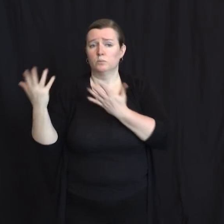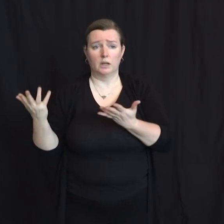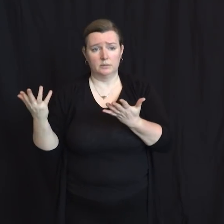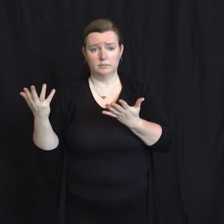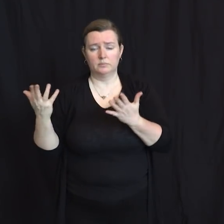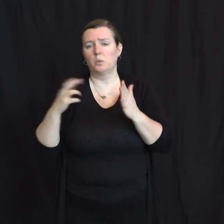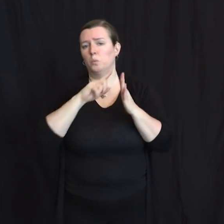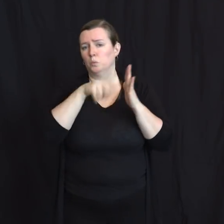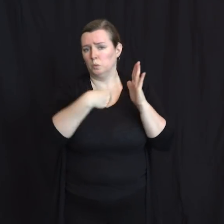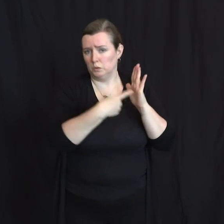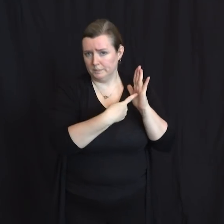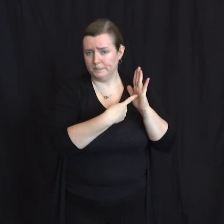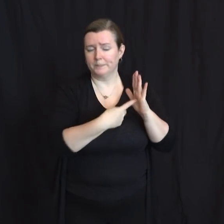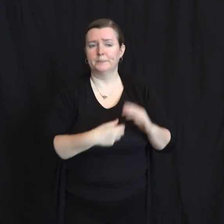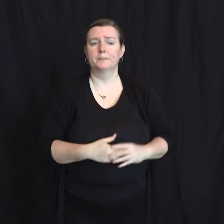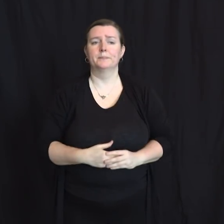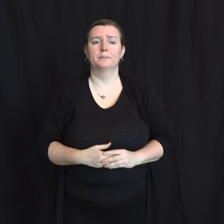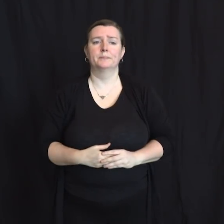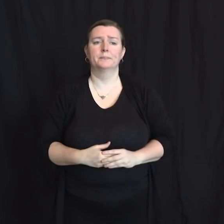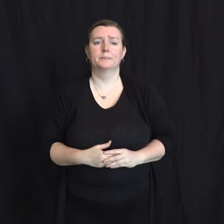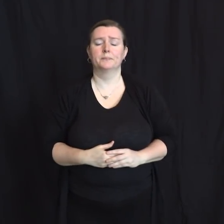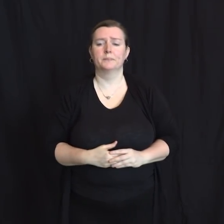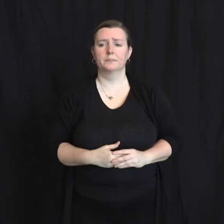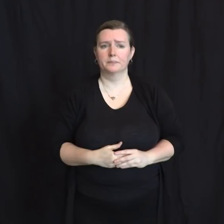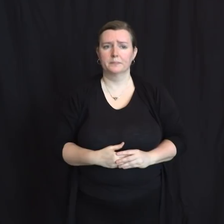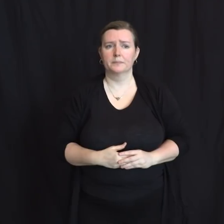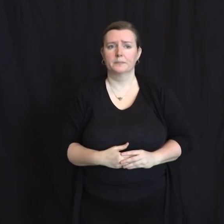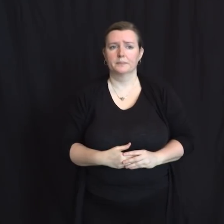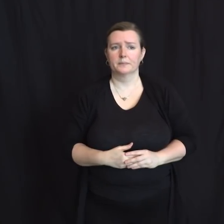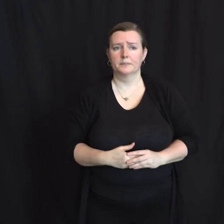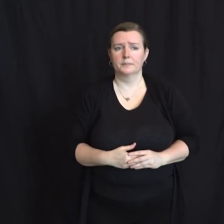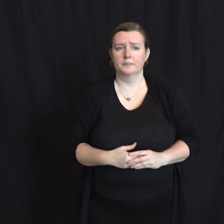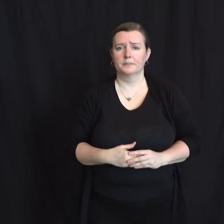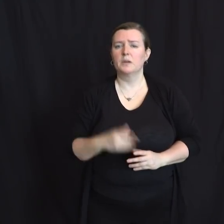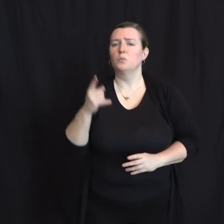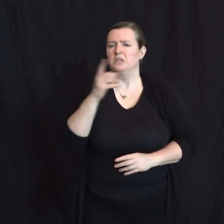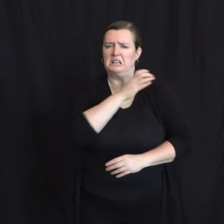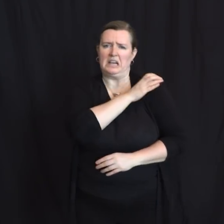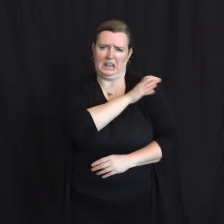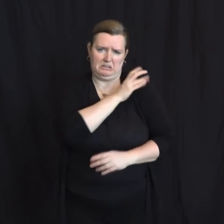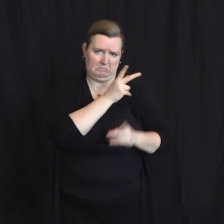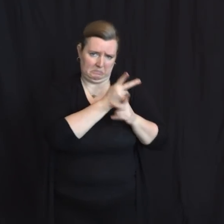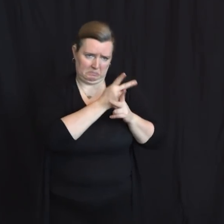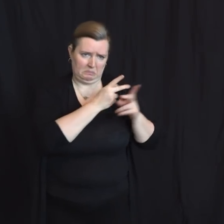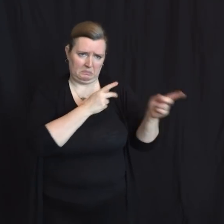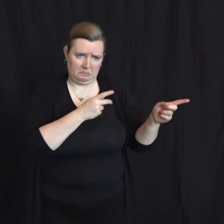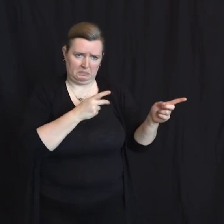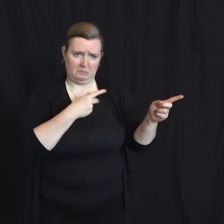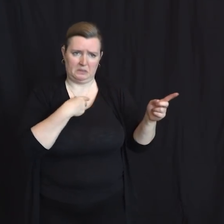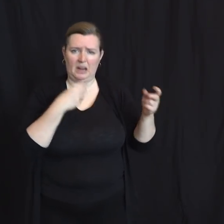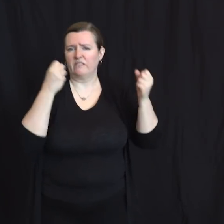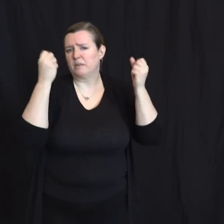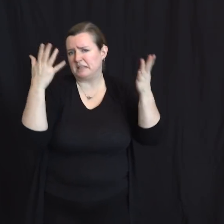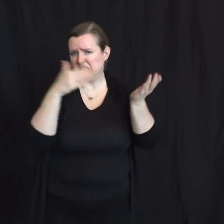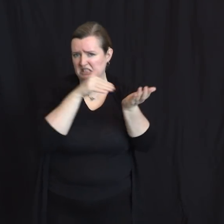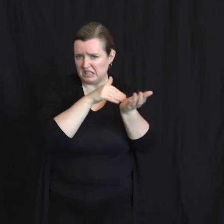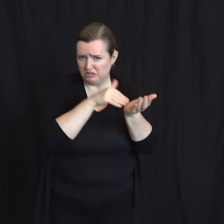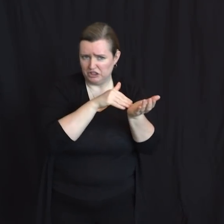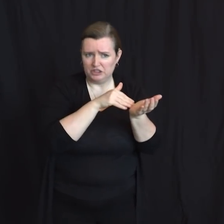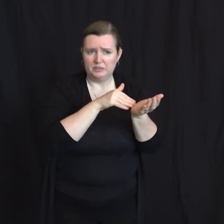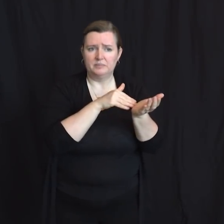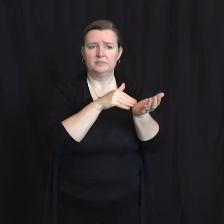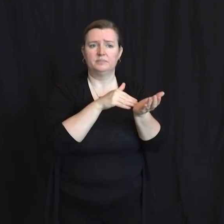Key, obviously, is the enormous amount of clinical care we provide. We have 1,000 faculty physicians, 800 resident physicians,